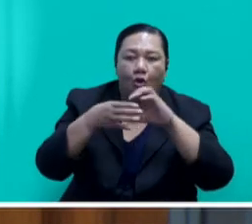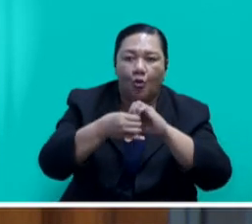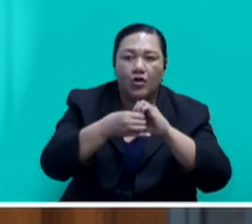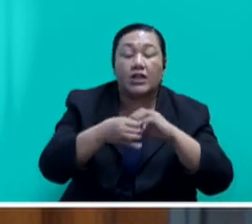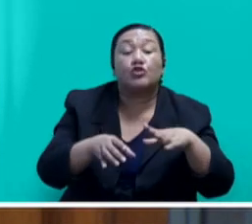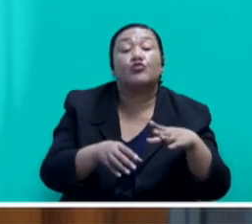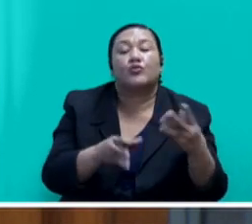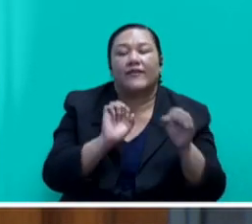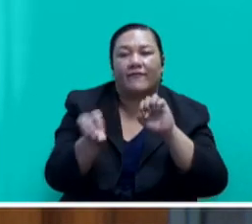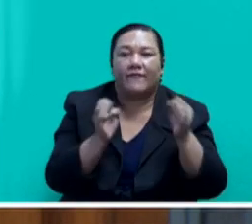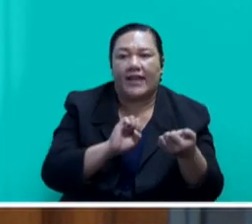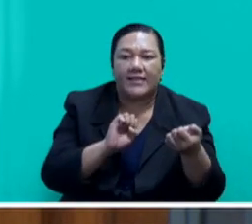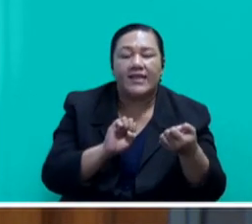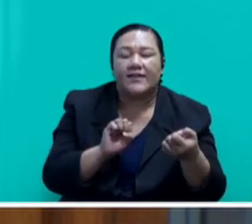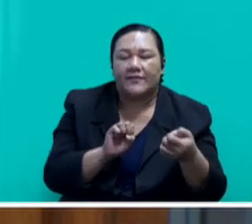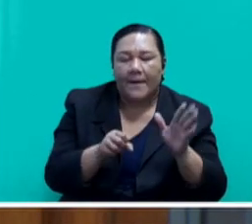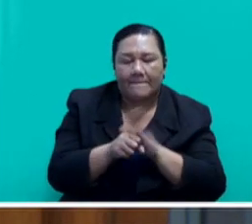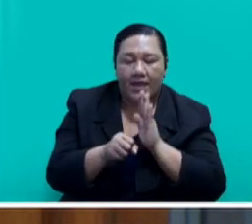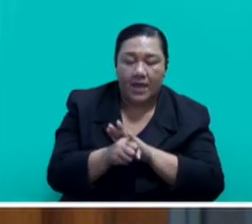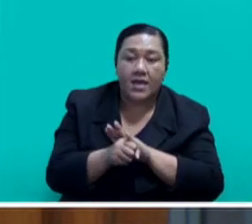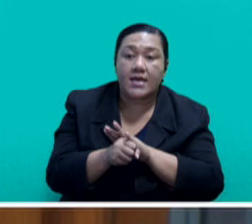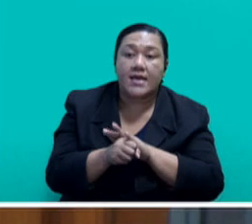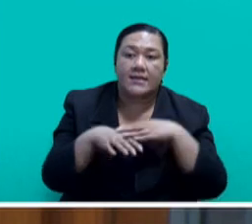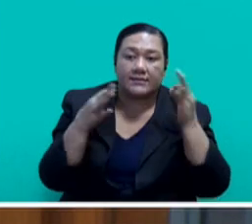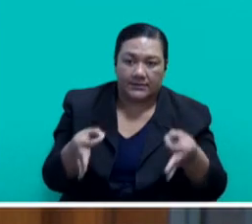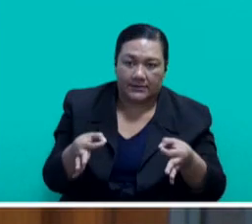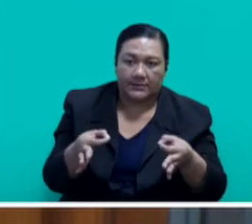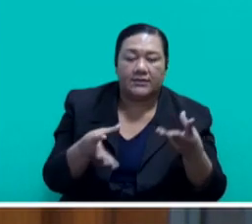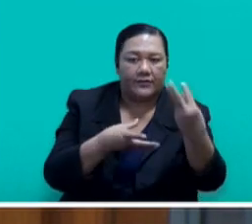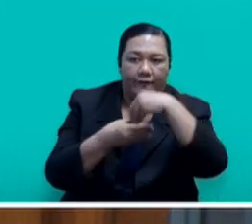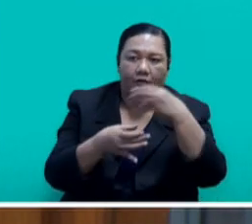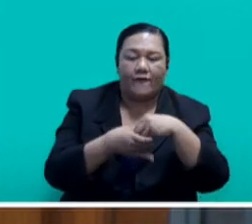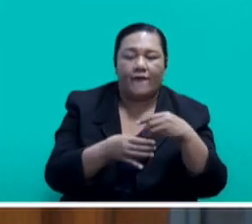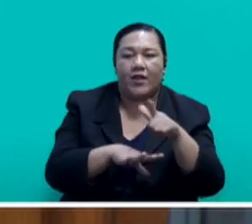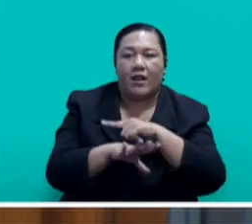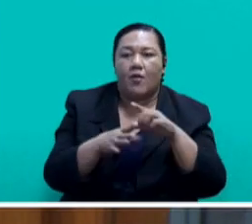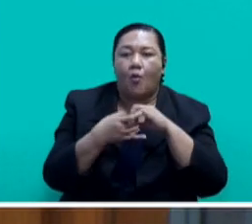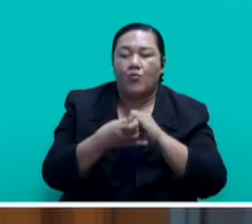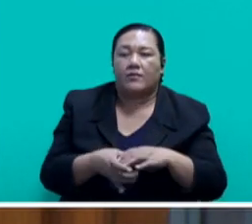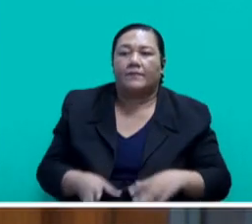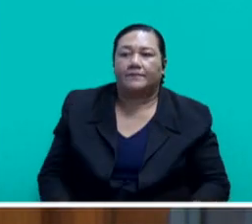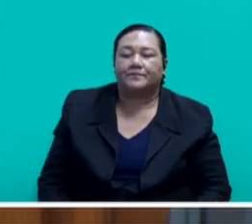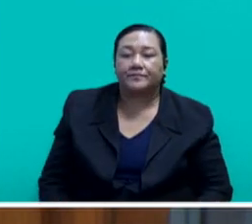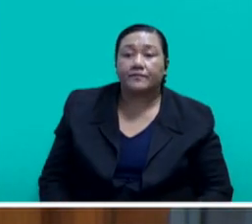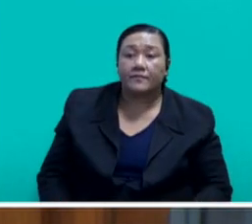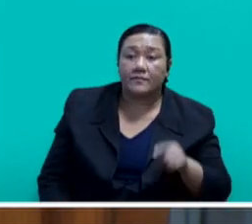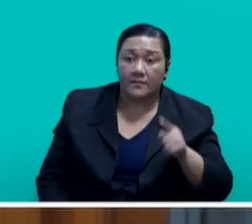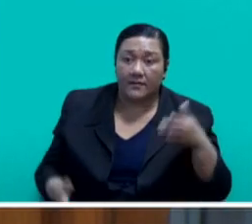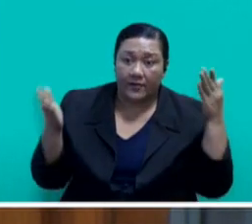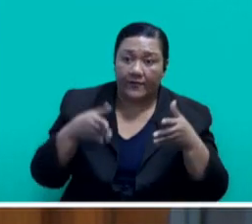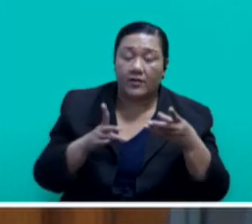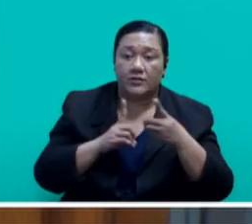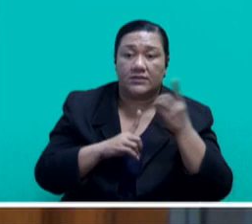making. The Ministry will closely work with relevant authorities for the development of action